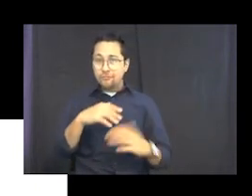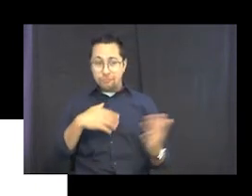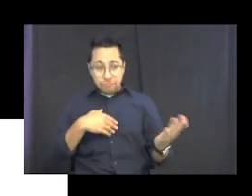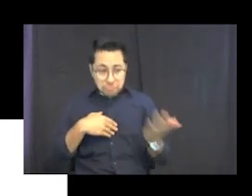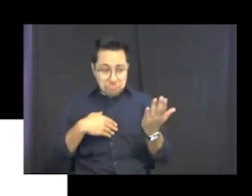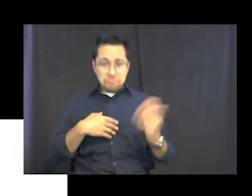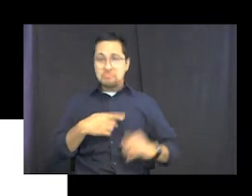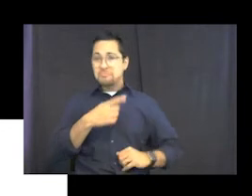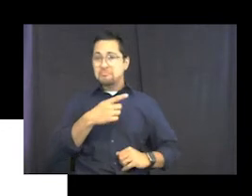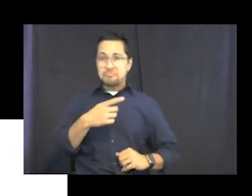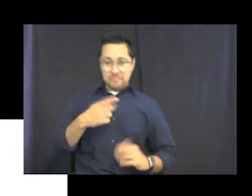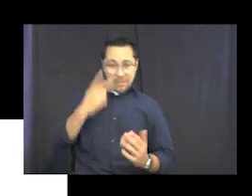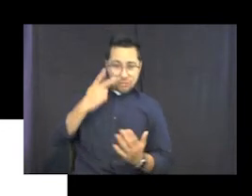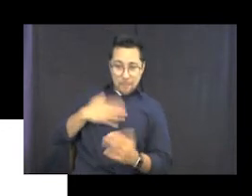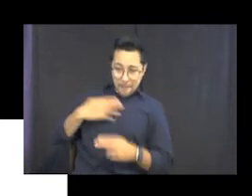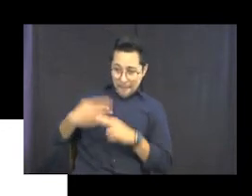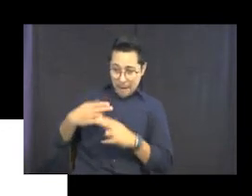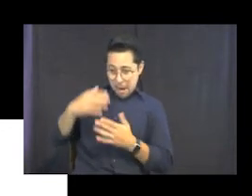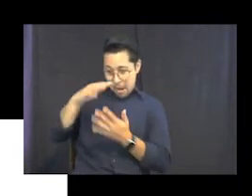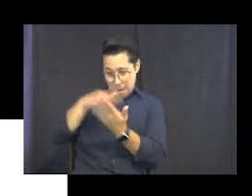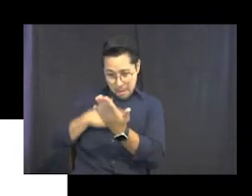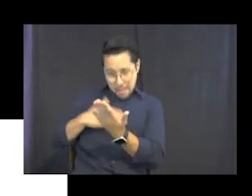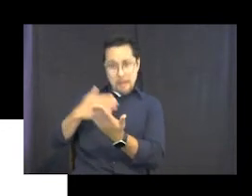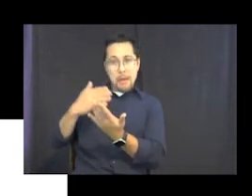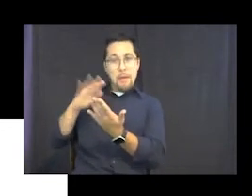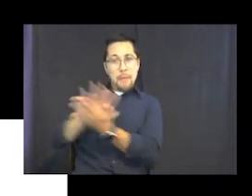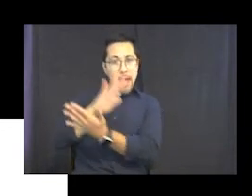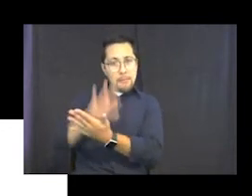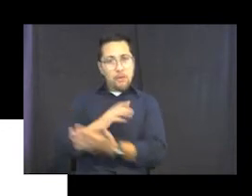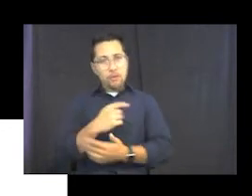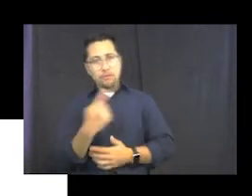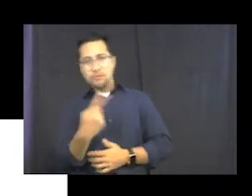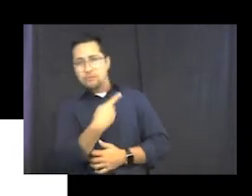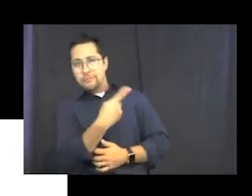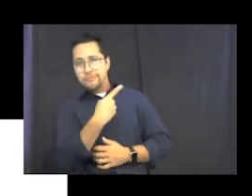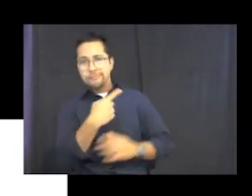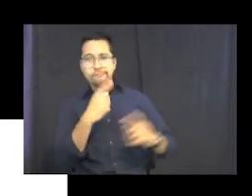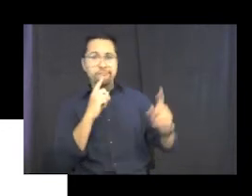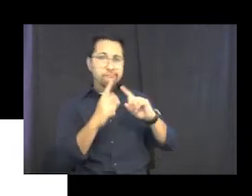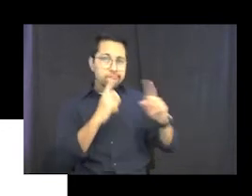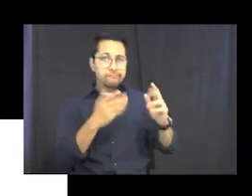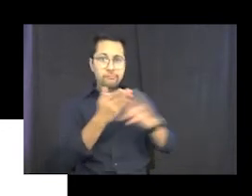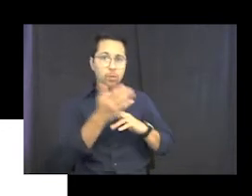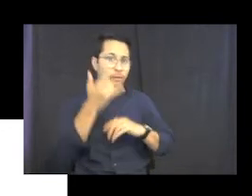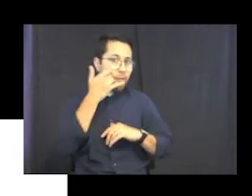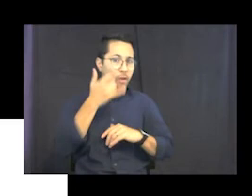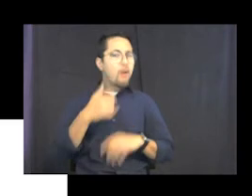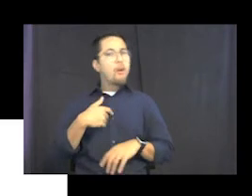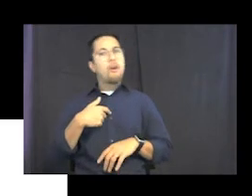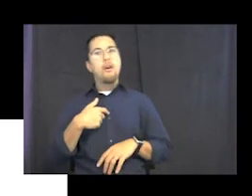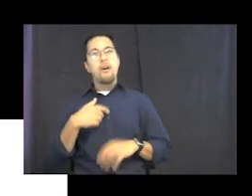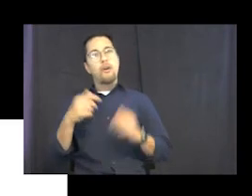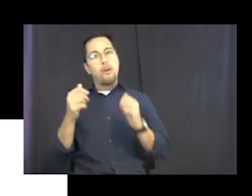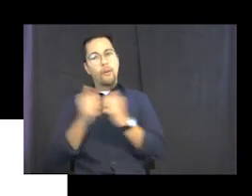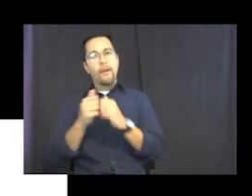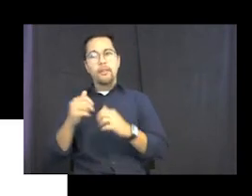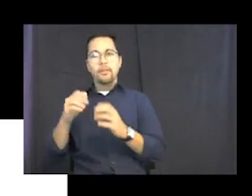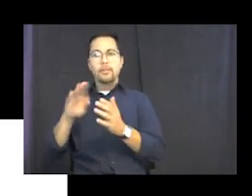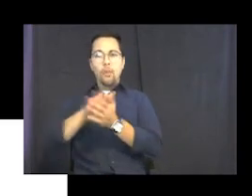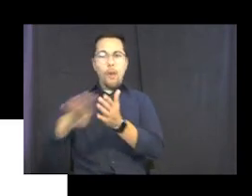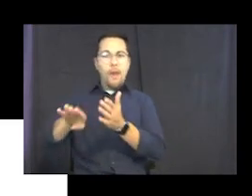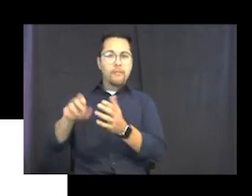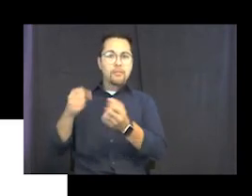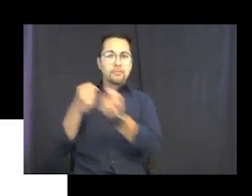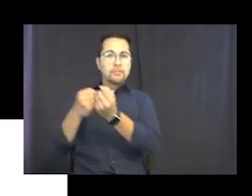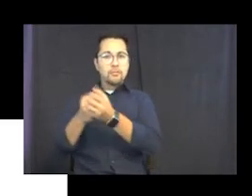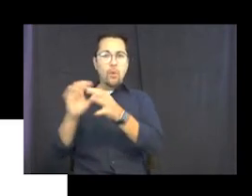having conversations over the phone with both my waiver support coordinator and the